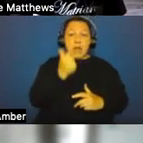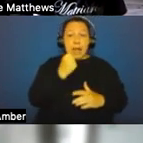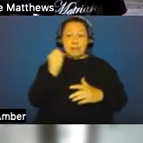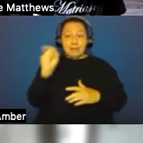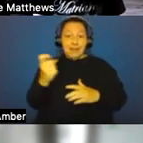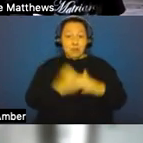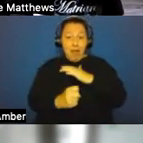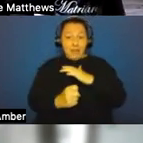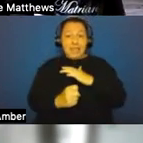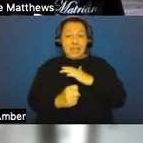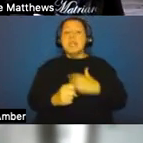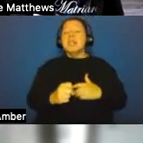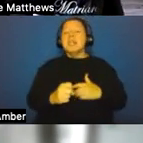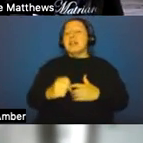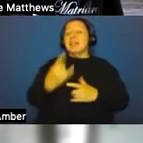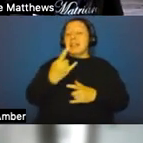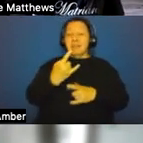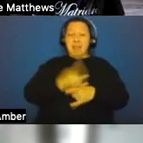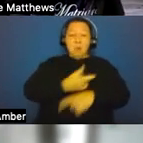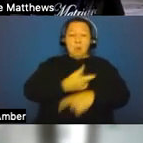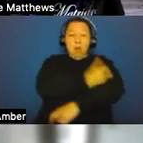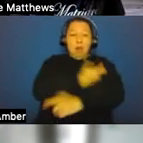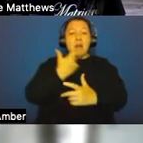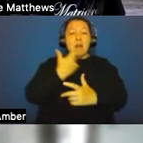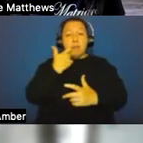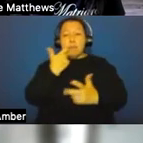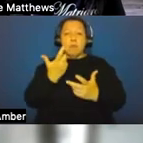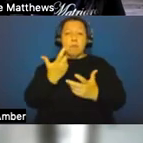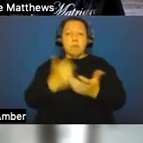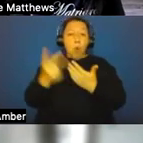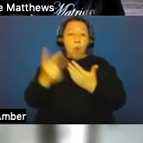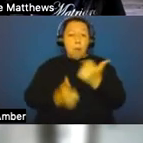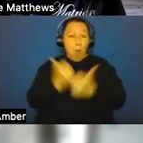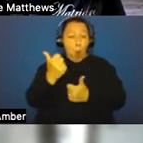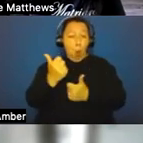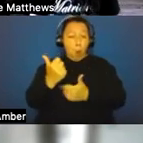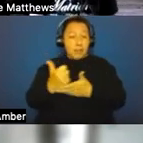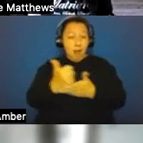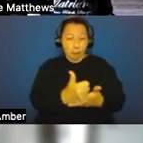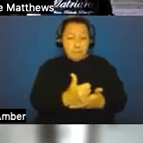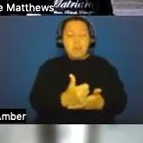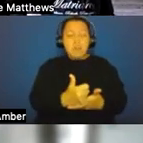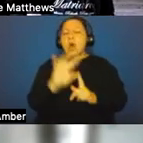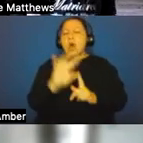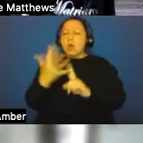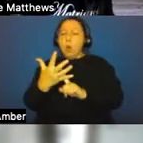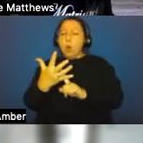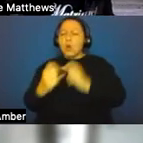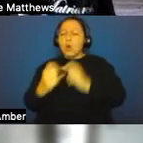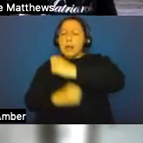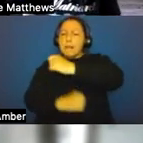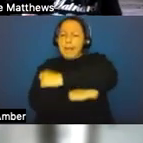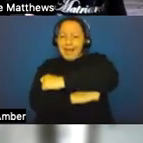programs that were most helpful were ones that were culturally based, that really incorporated culture and spirituality